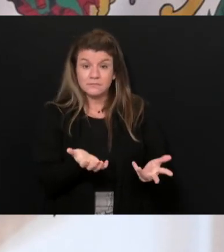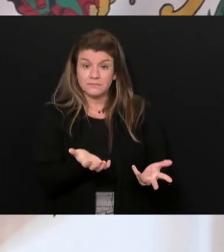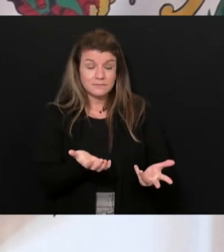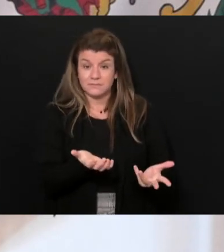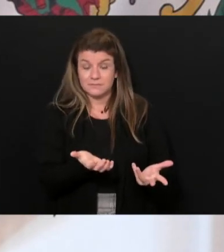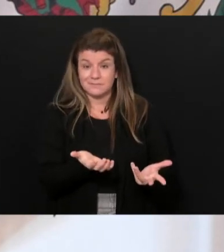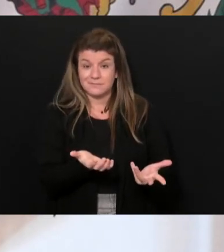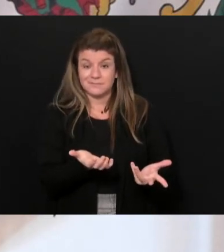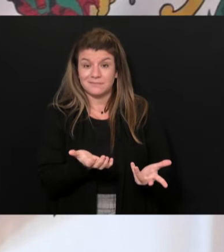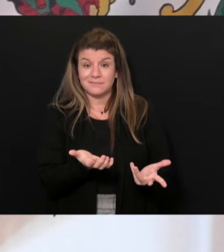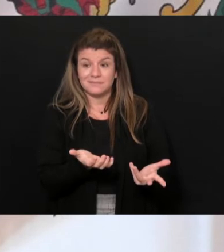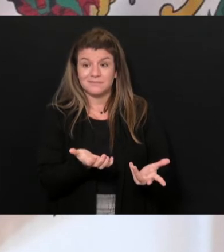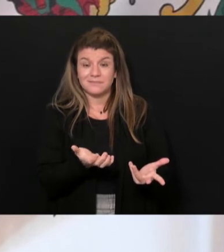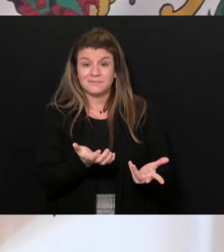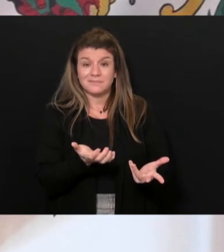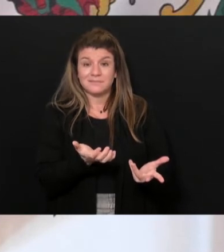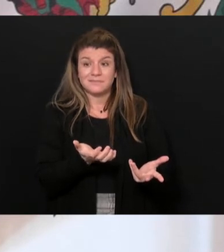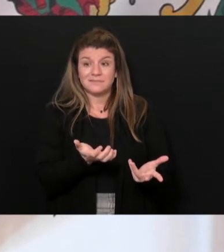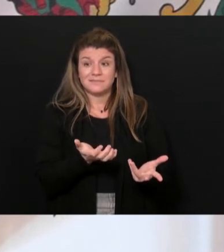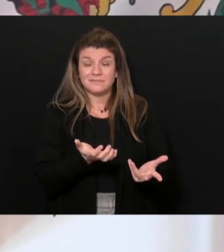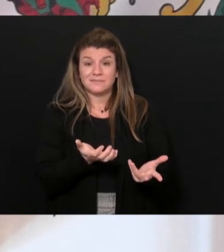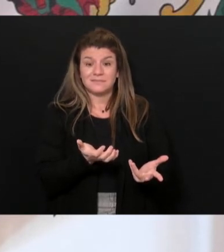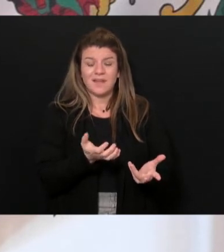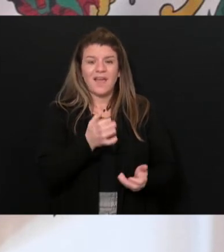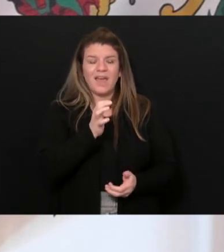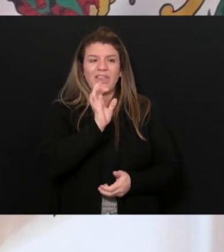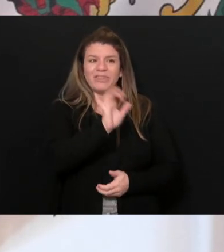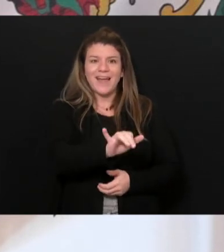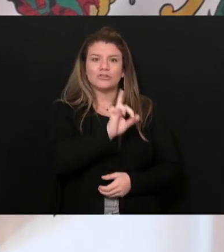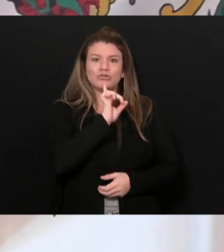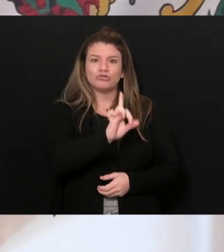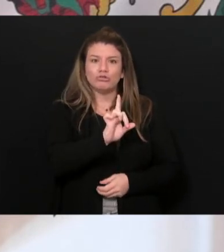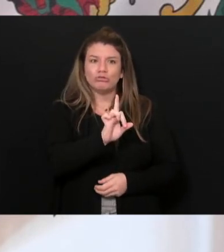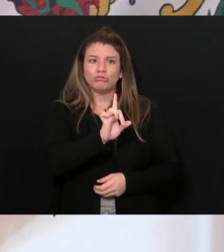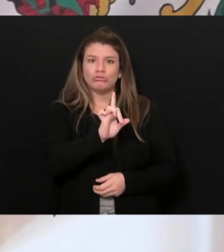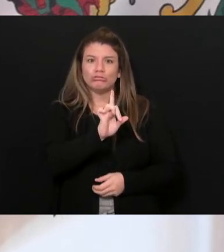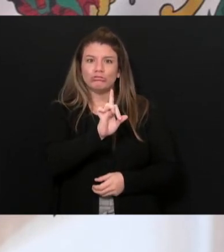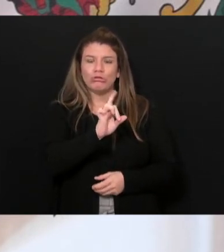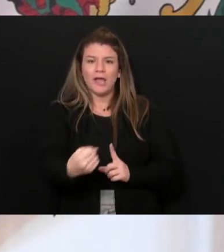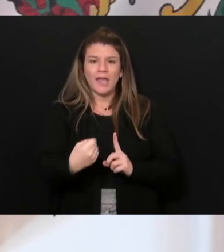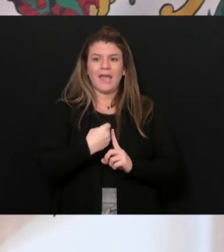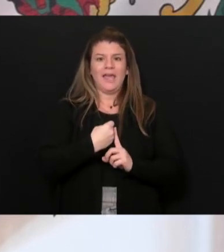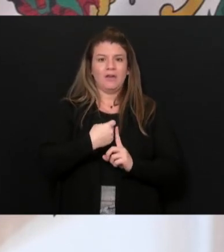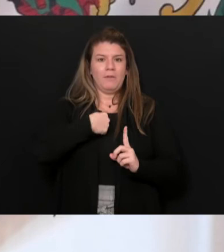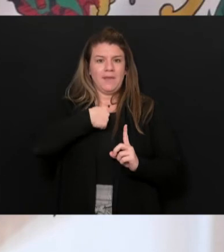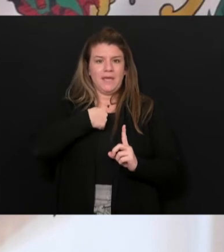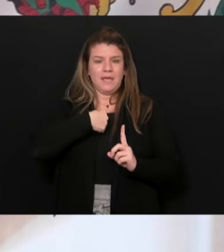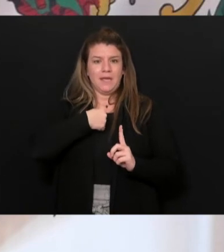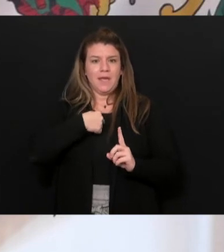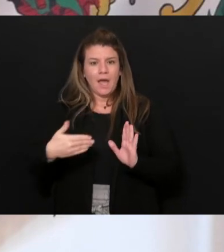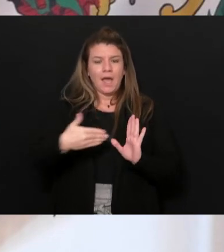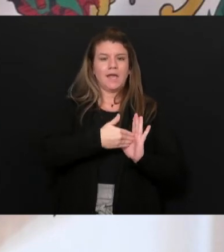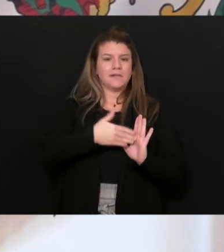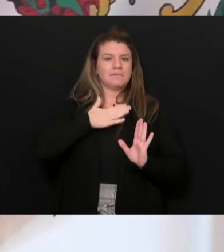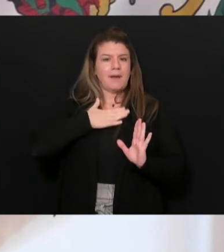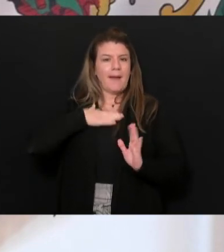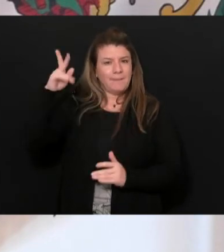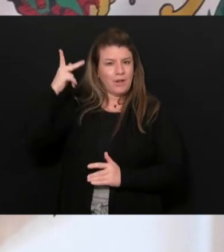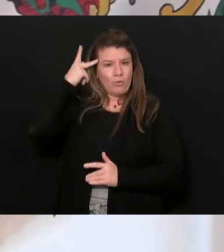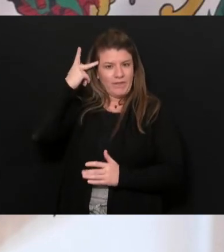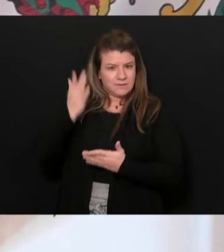a hit at me from the standpoint of a political hit at me. That's all there is to